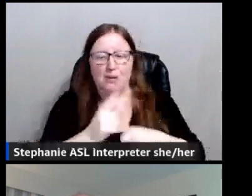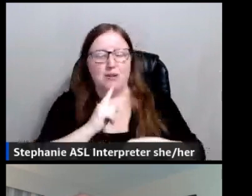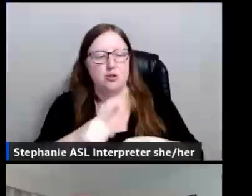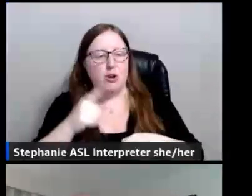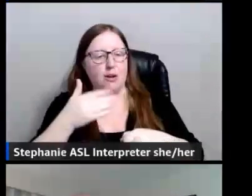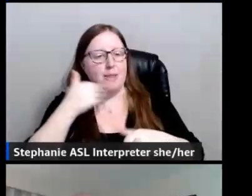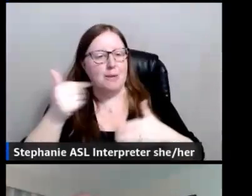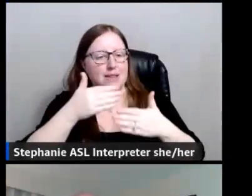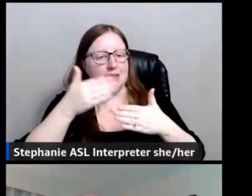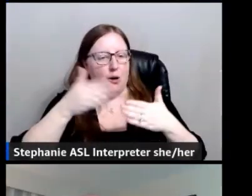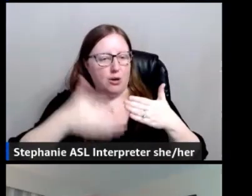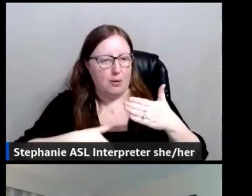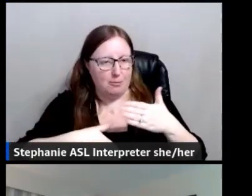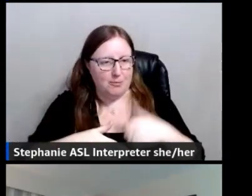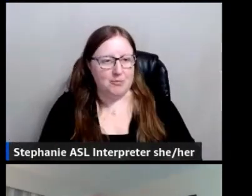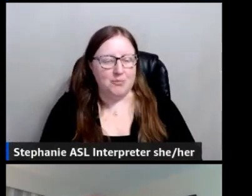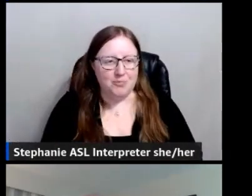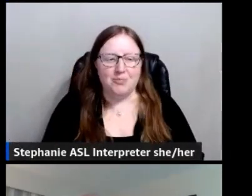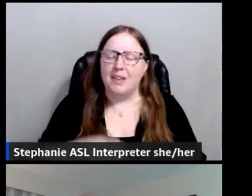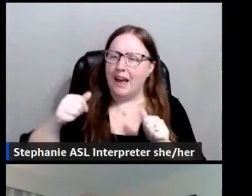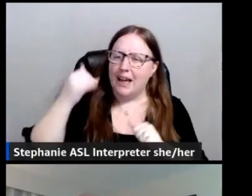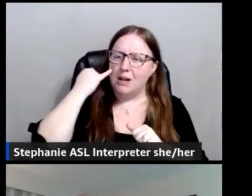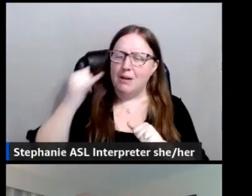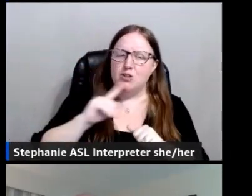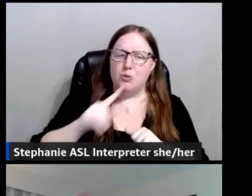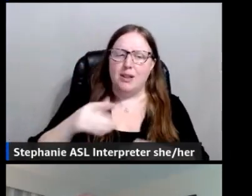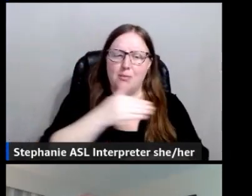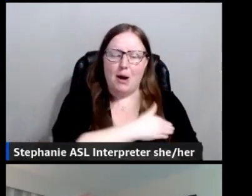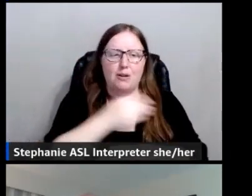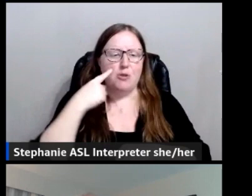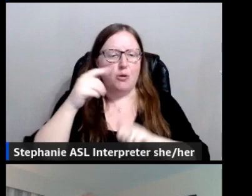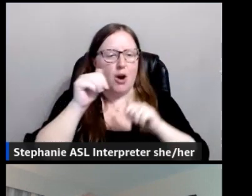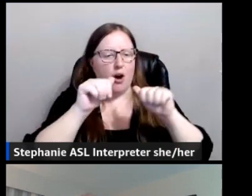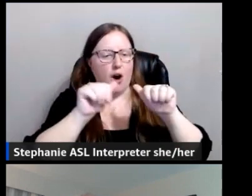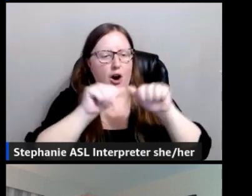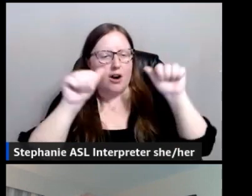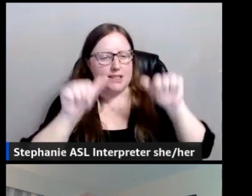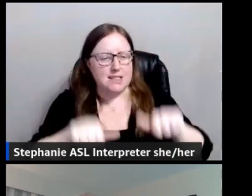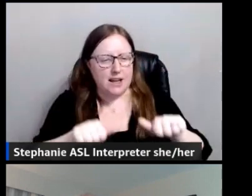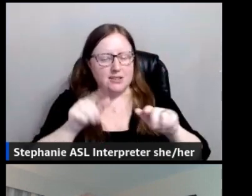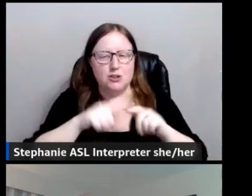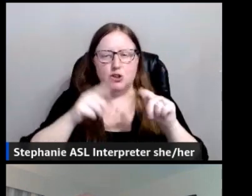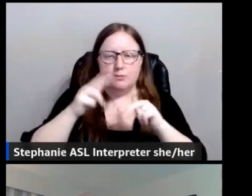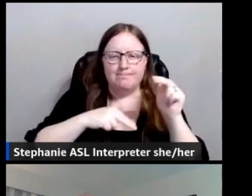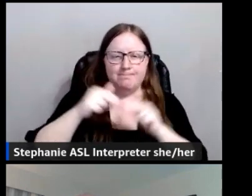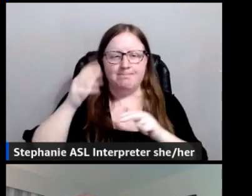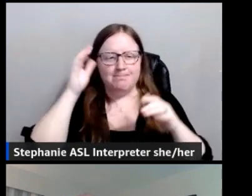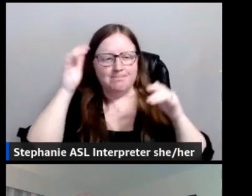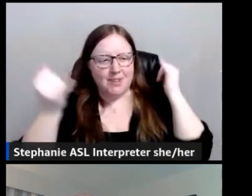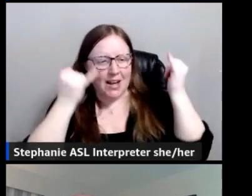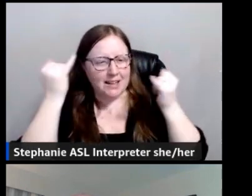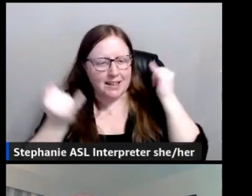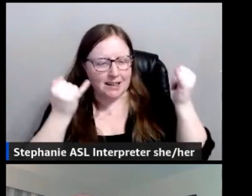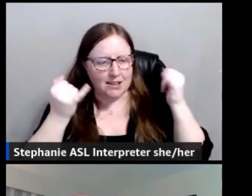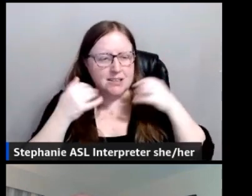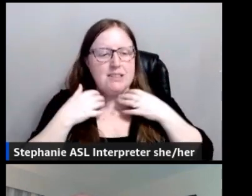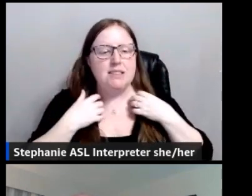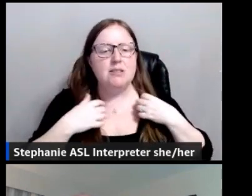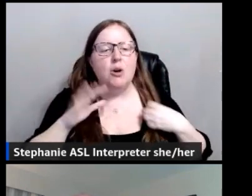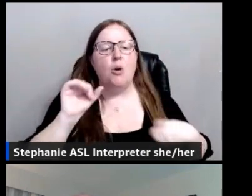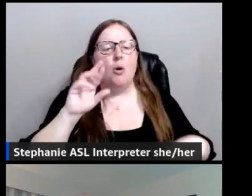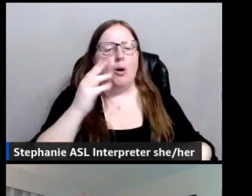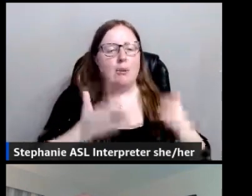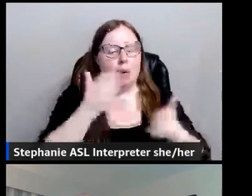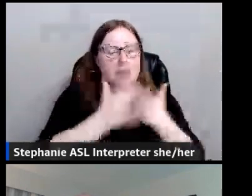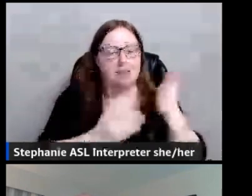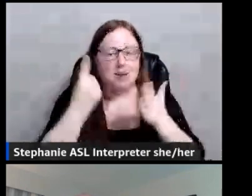output. Yeah, I can imagine this is pretty powerful for like architects to kind of craft some ideas. Or maybe someone